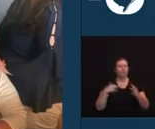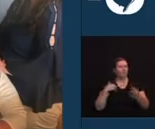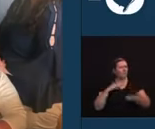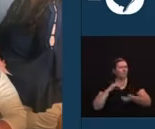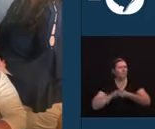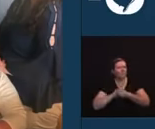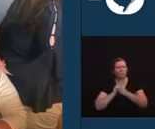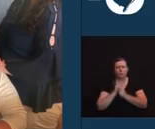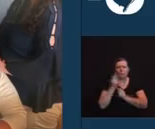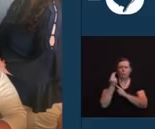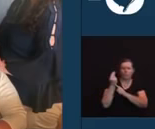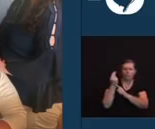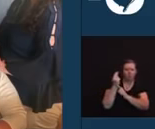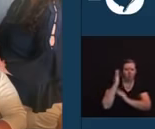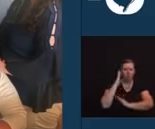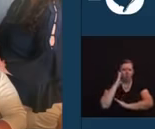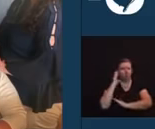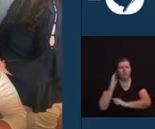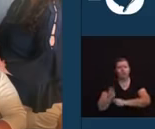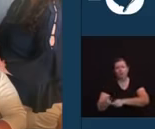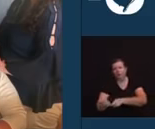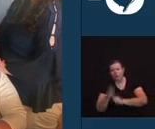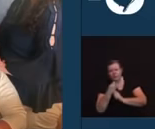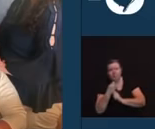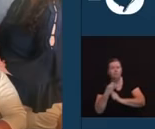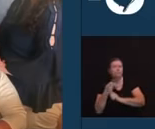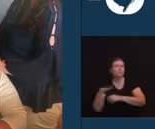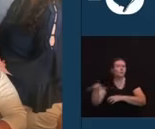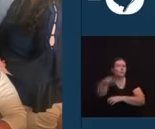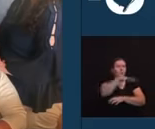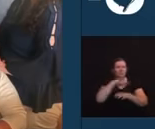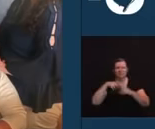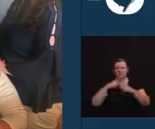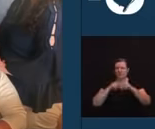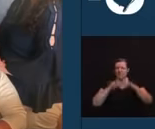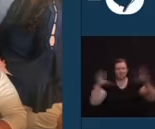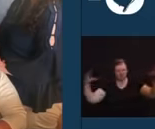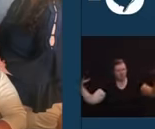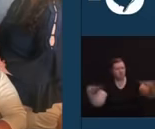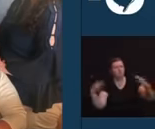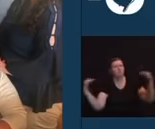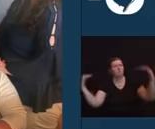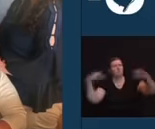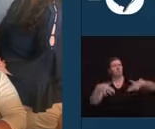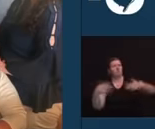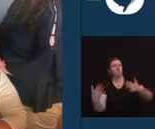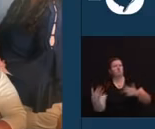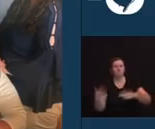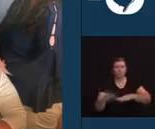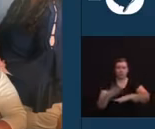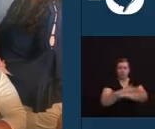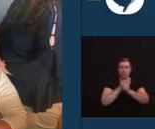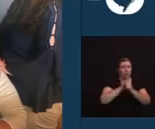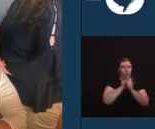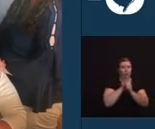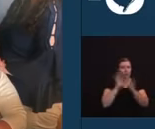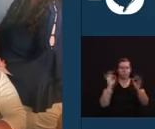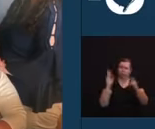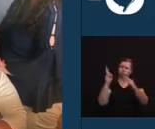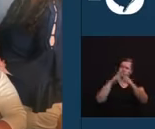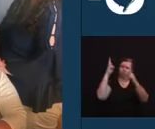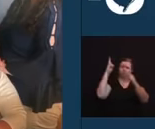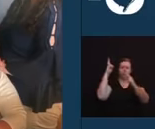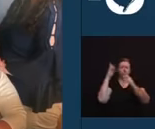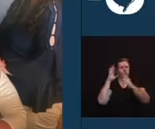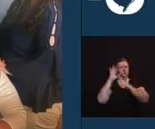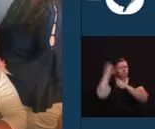halls, colleges, and universities. Before COVID-19, Enjoy Your Party was at its peak, deploying more than 100 employees a